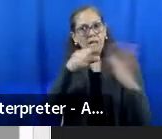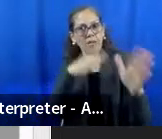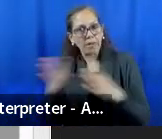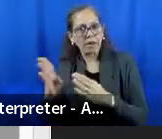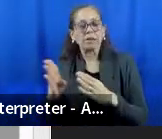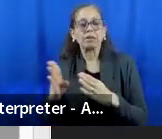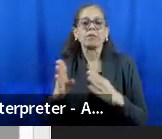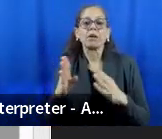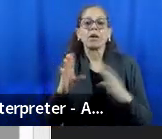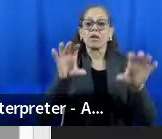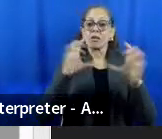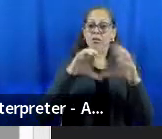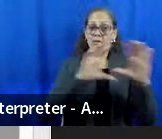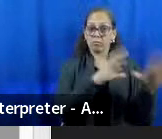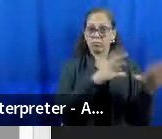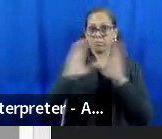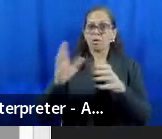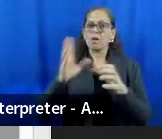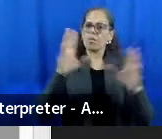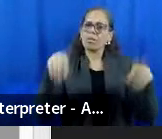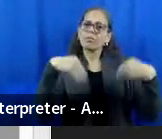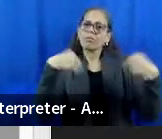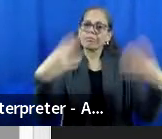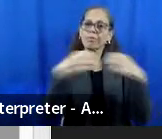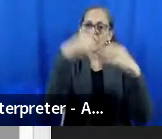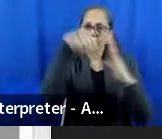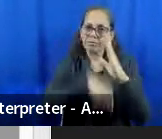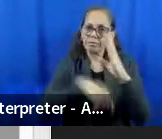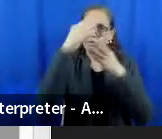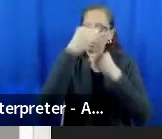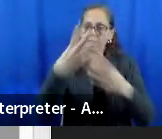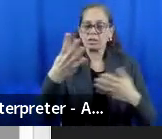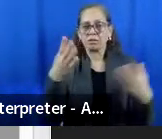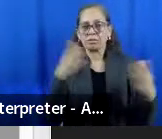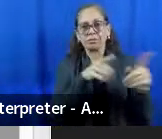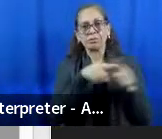on all of these components throughout the presentation.